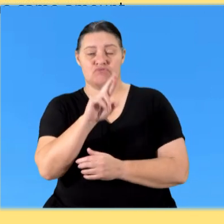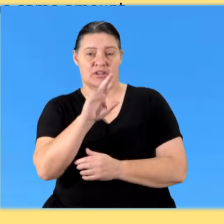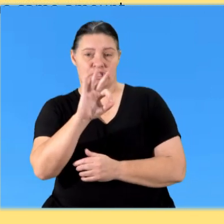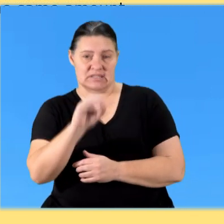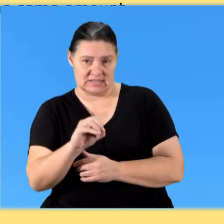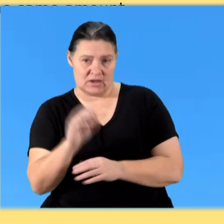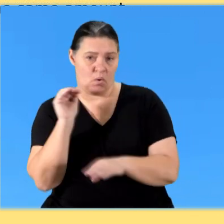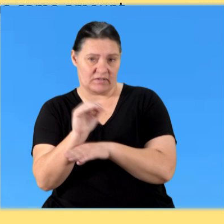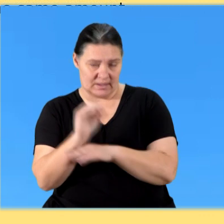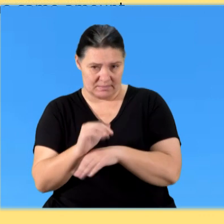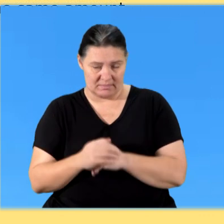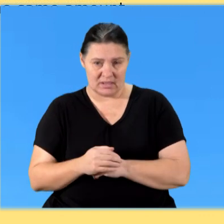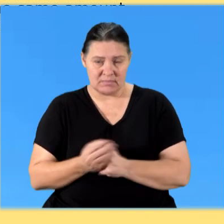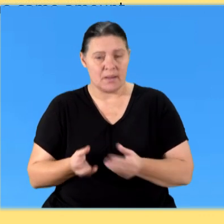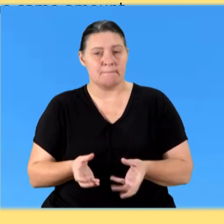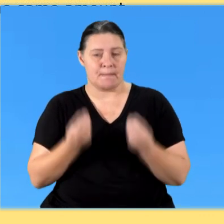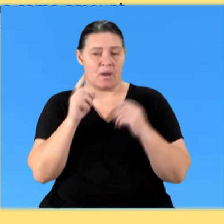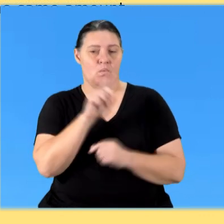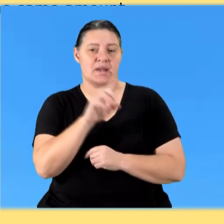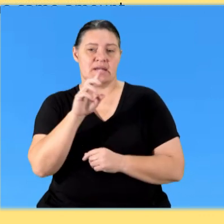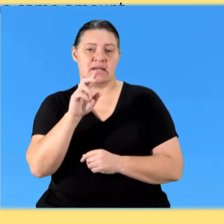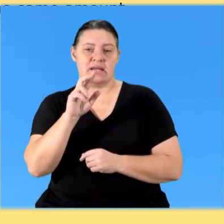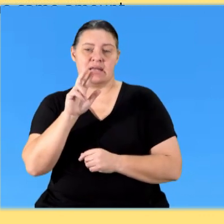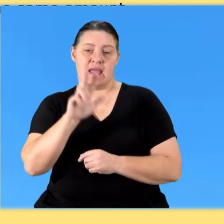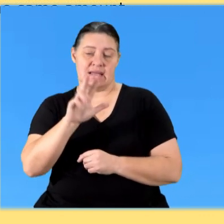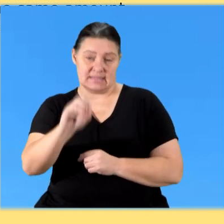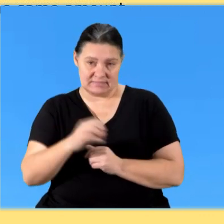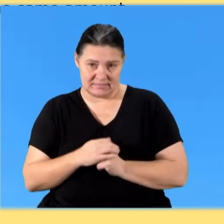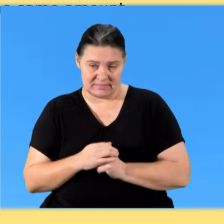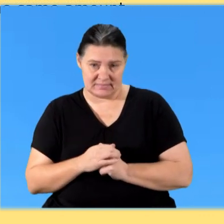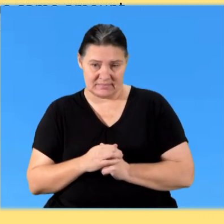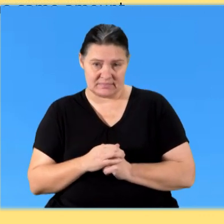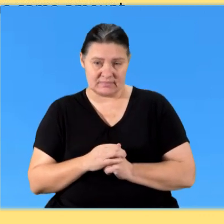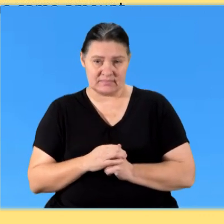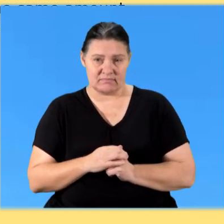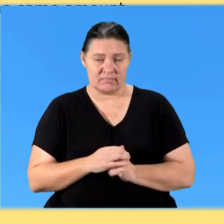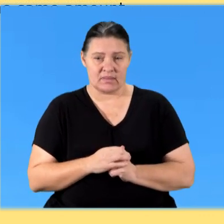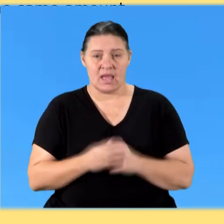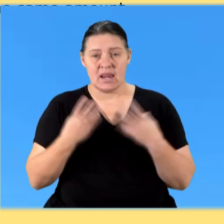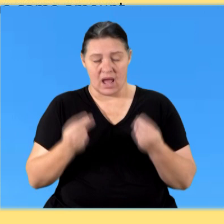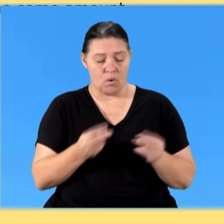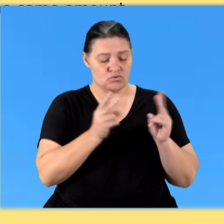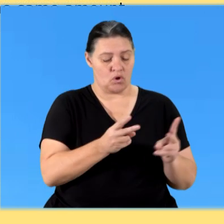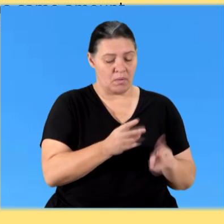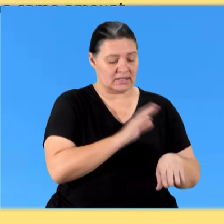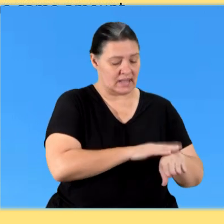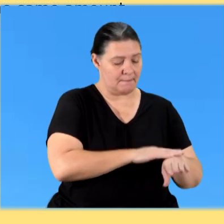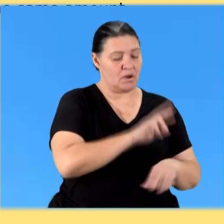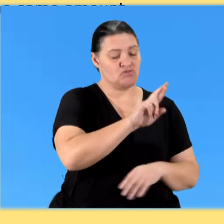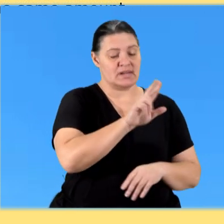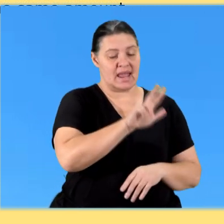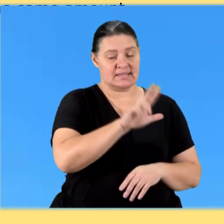30 rand overtime. That is how I get my 180. Now, I have my normal